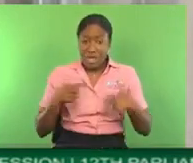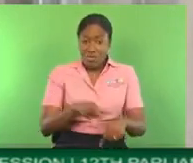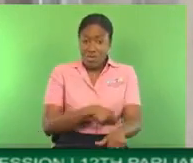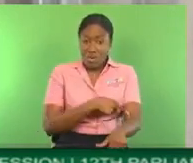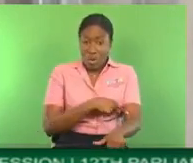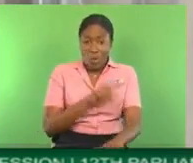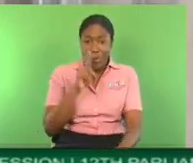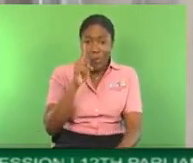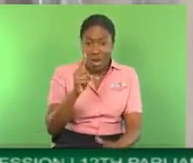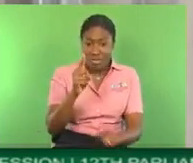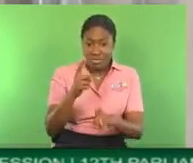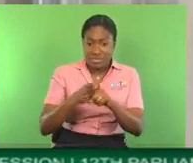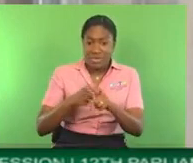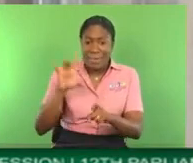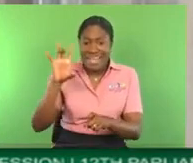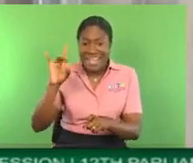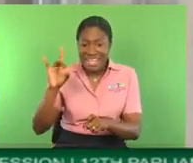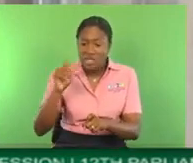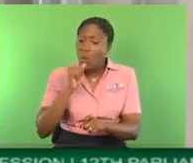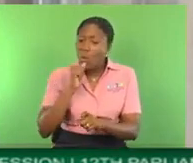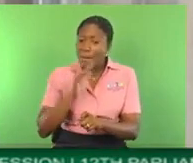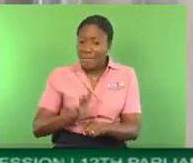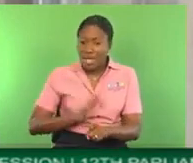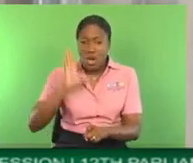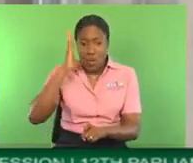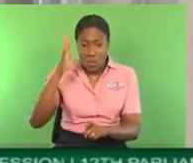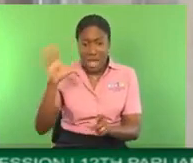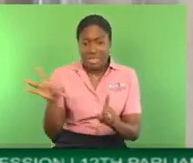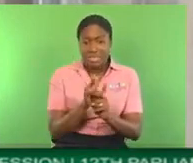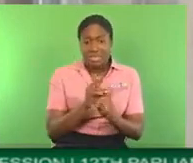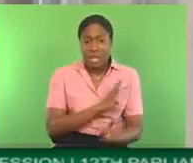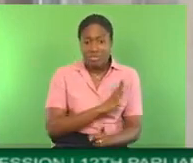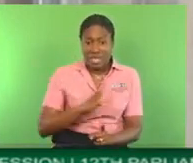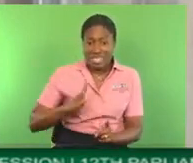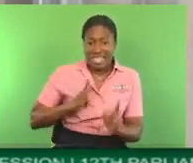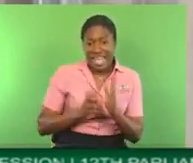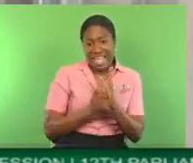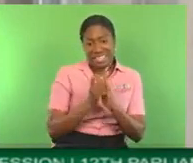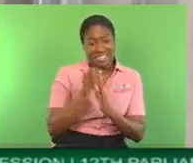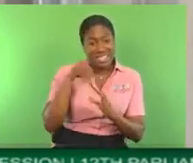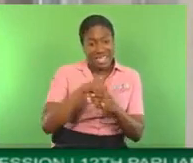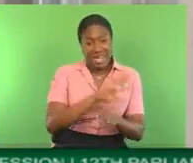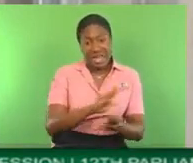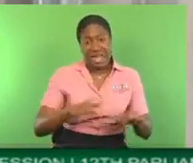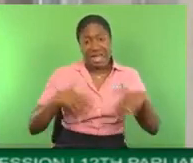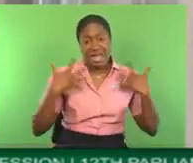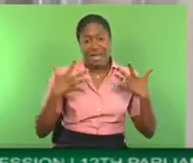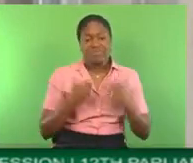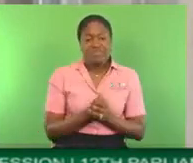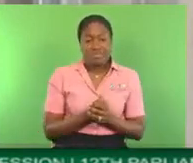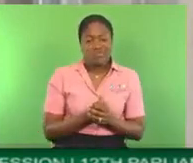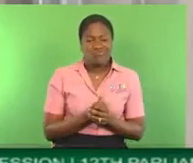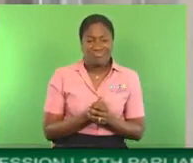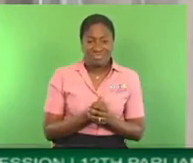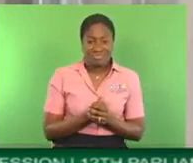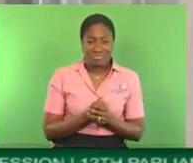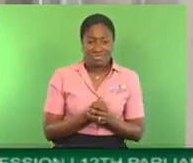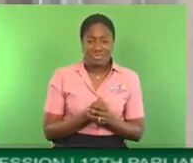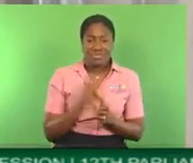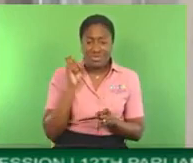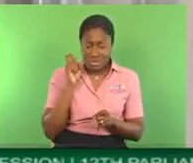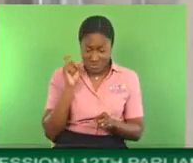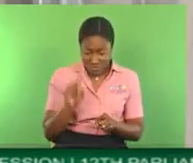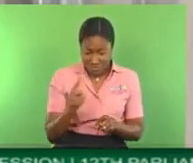in 8 women will develop breast cancer at some point in time. Where we go back, primary health care